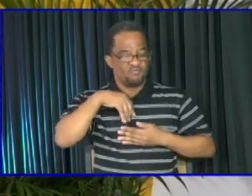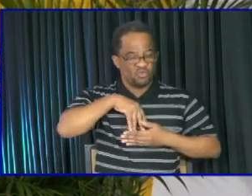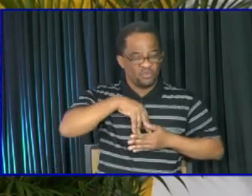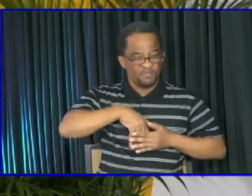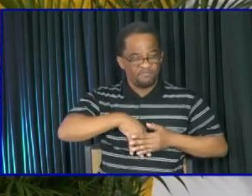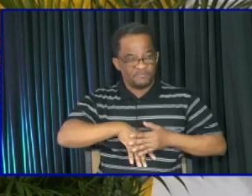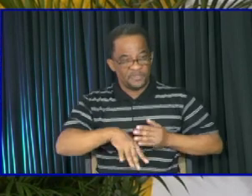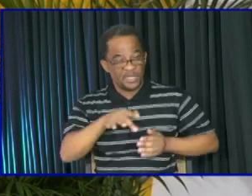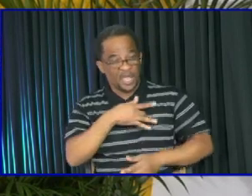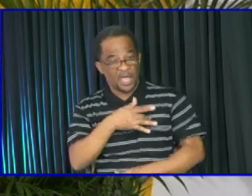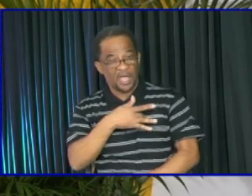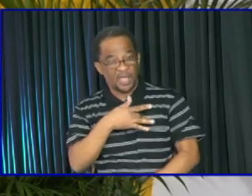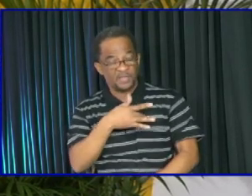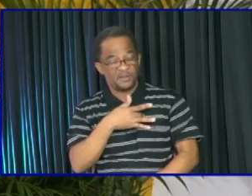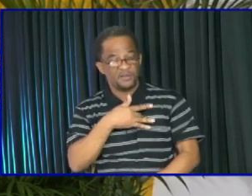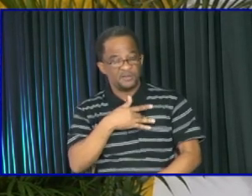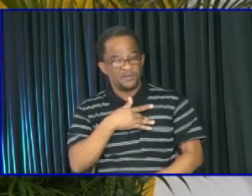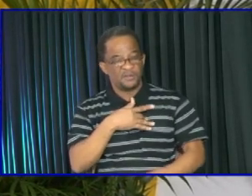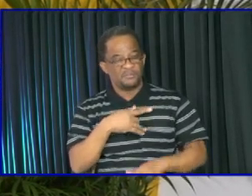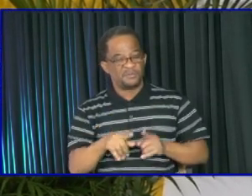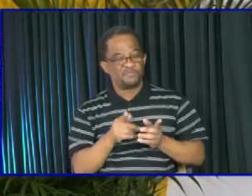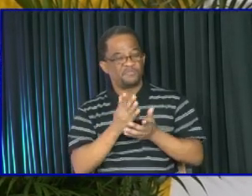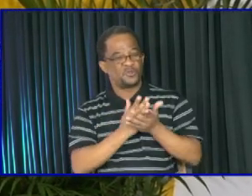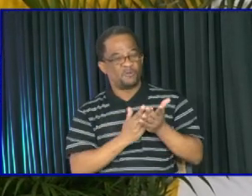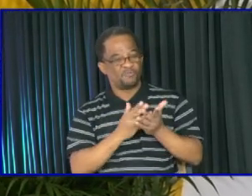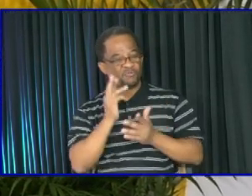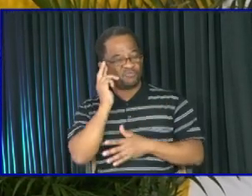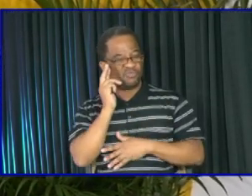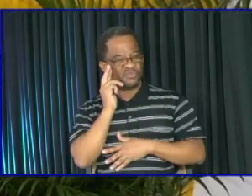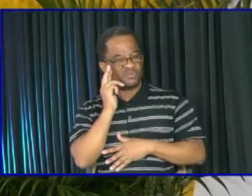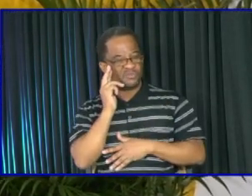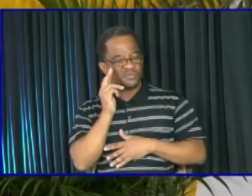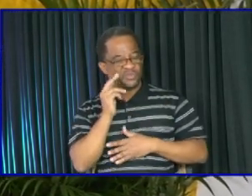bosom, but for some reason the fire